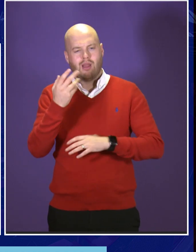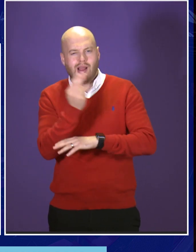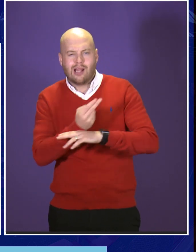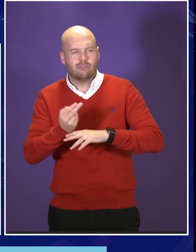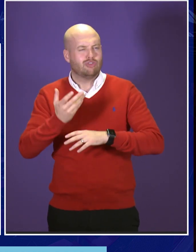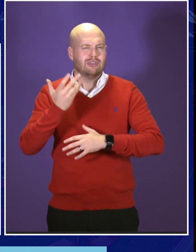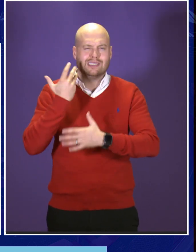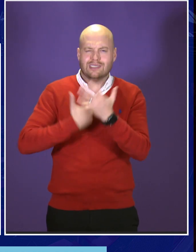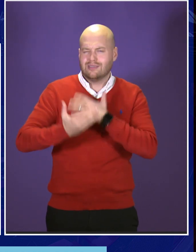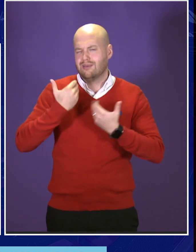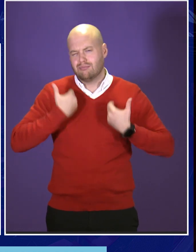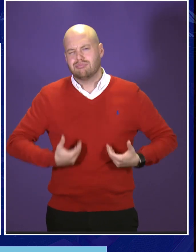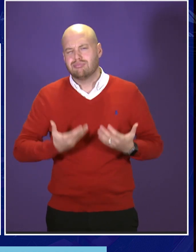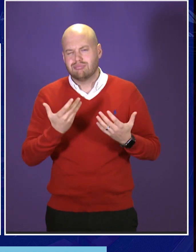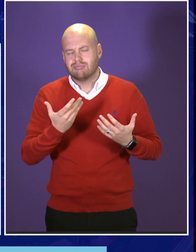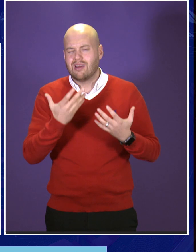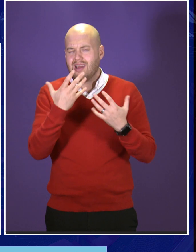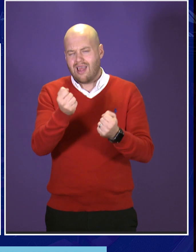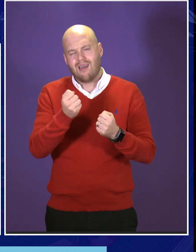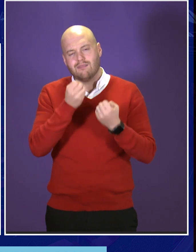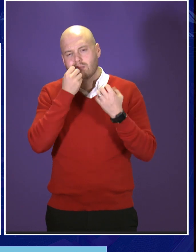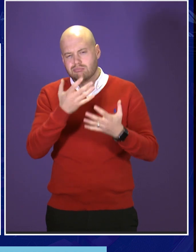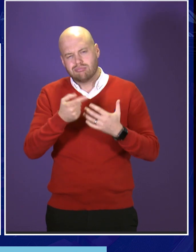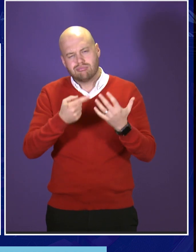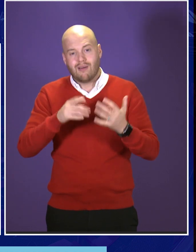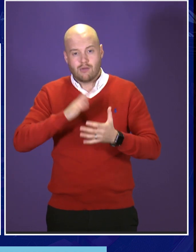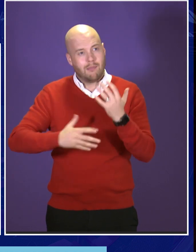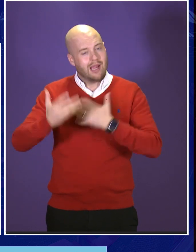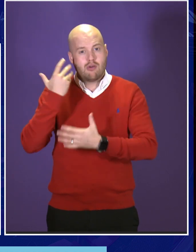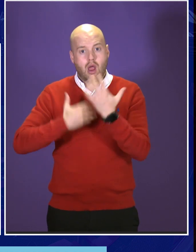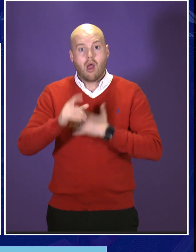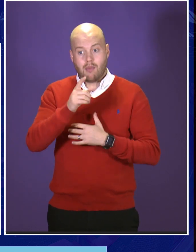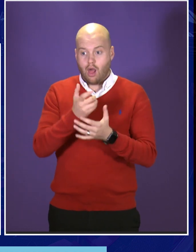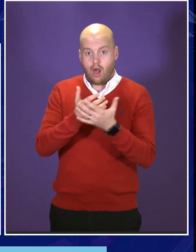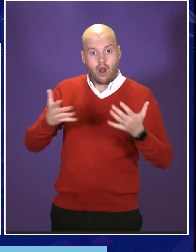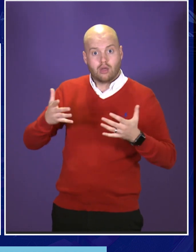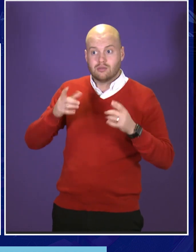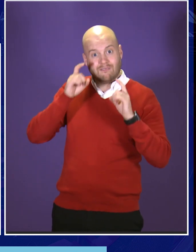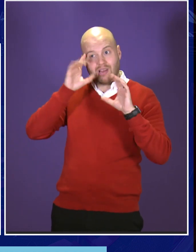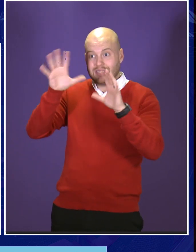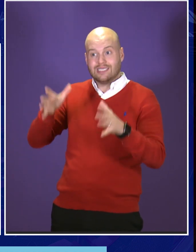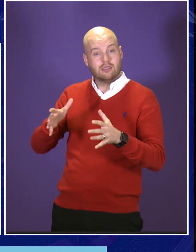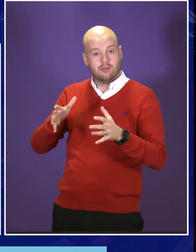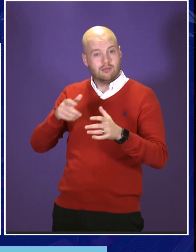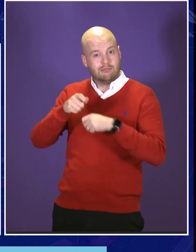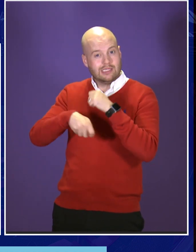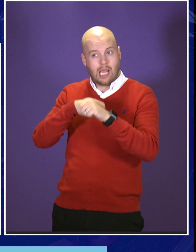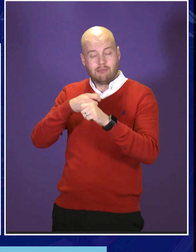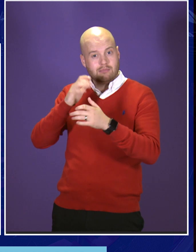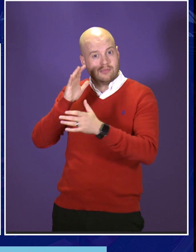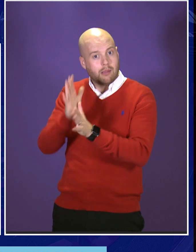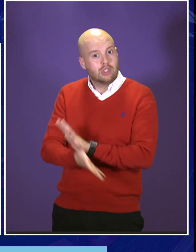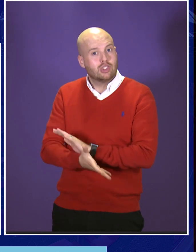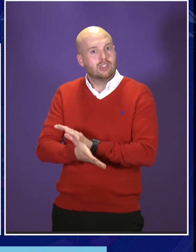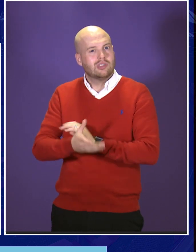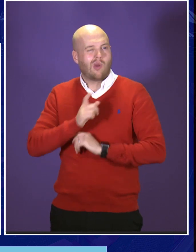the British Raj and from the Mughal era, and a lot of it is crumbling away with population growth, with new buildings coming up.